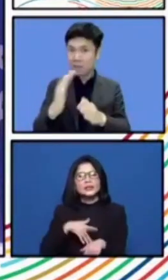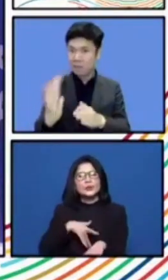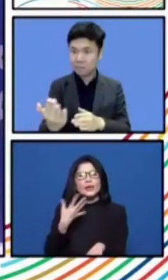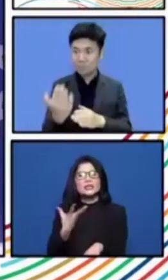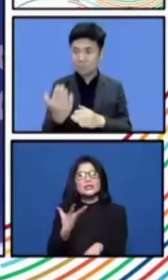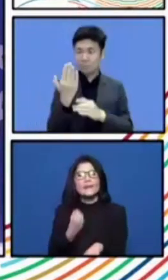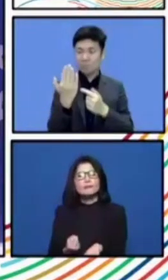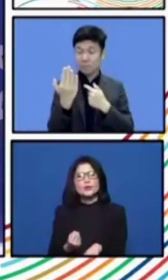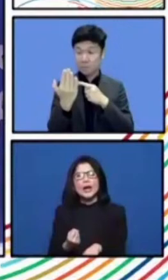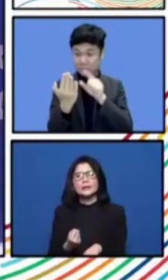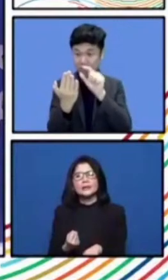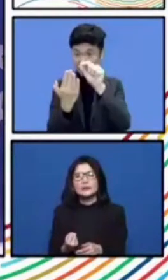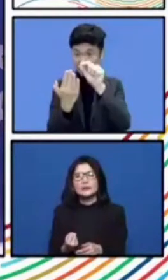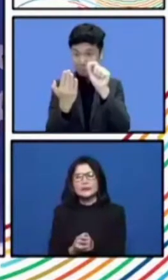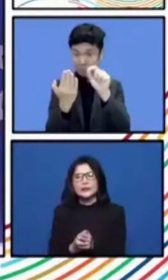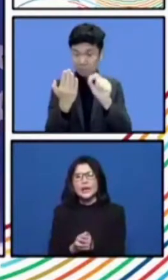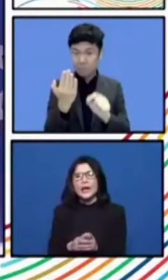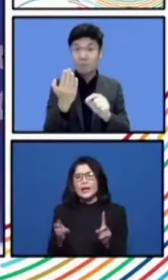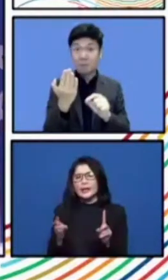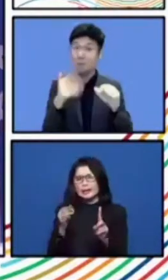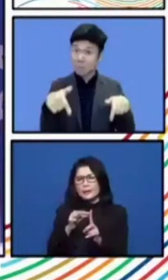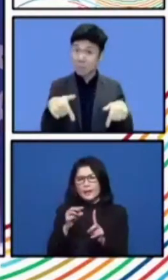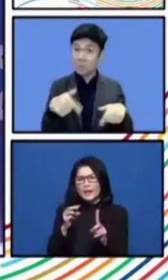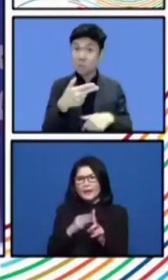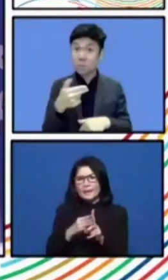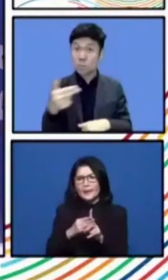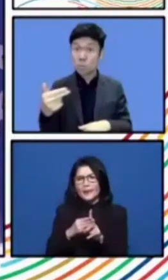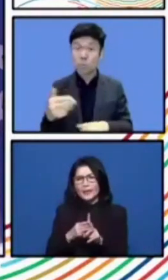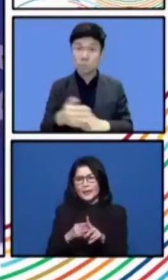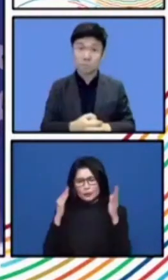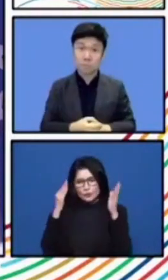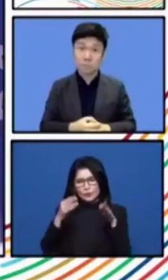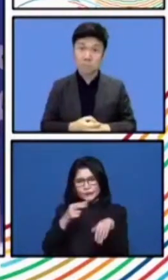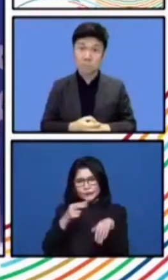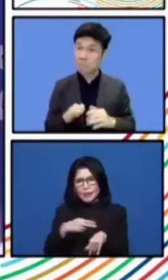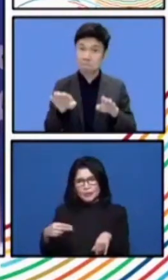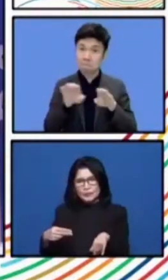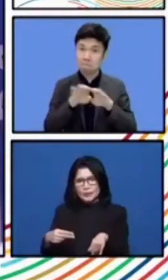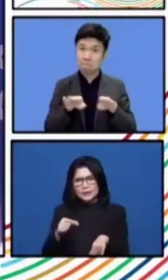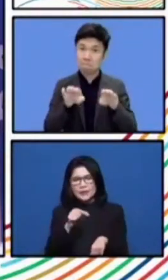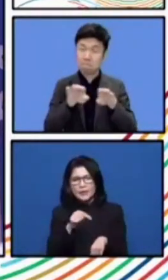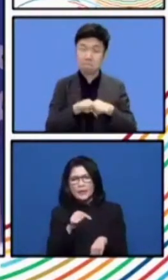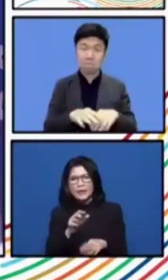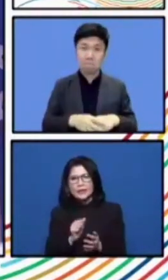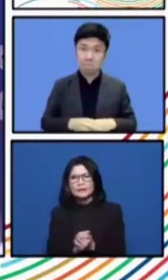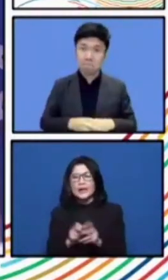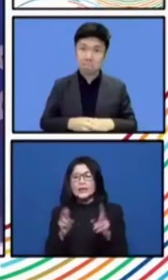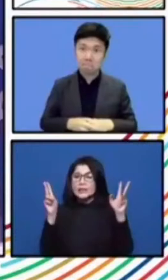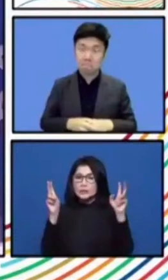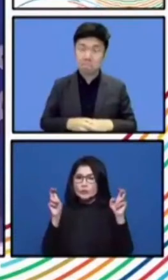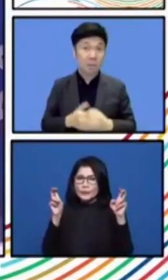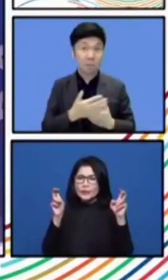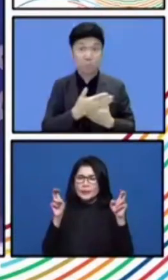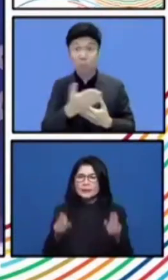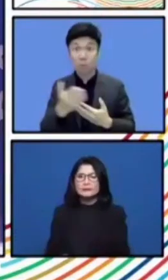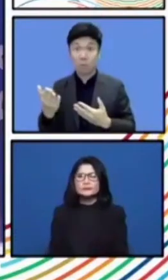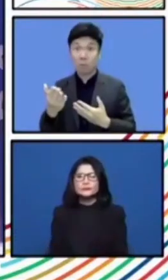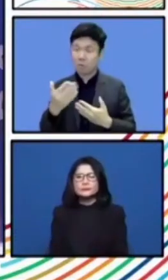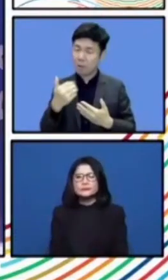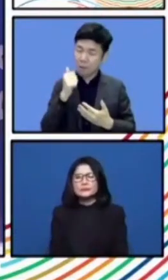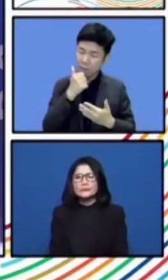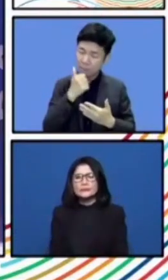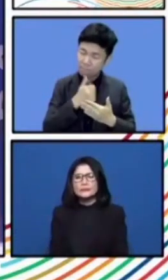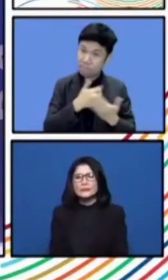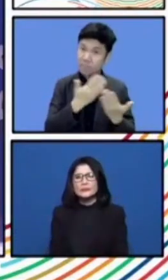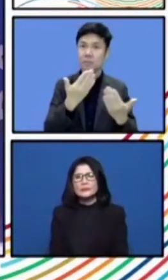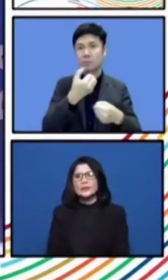here in Indonesia it's it becomes much more a topic of our day-to-day work regardless